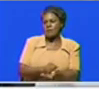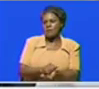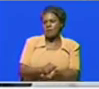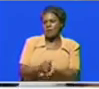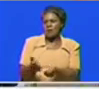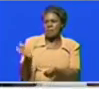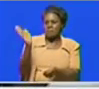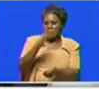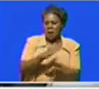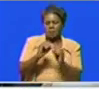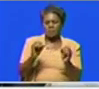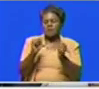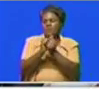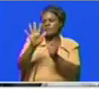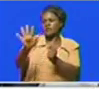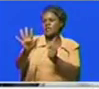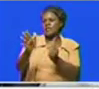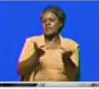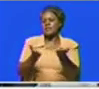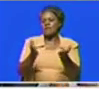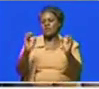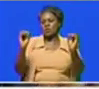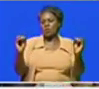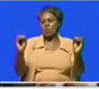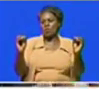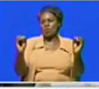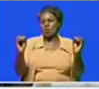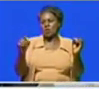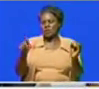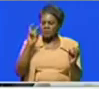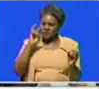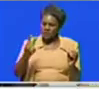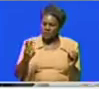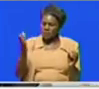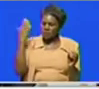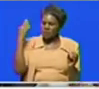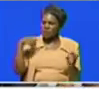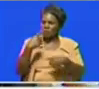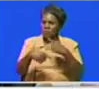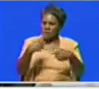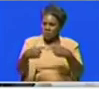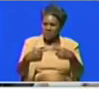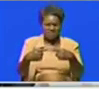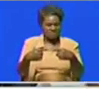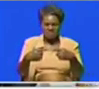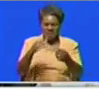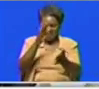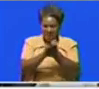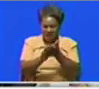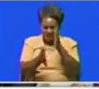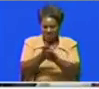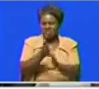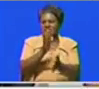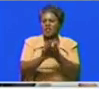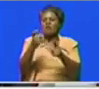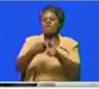Hatutarudi nyuma, tarehe 15 hakuna service. Ile ambayo wamekuwa kiona hapo inji ikiendelea in the out service, the out service in